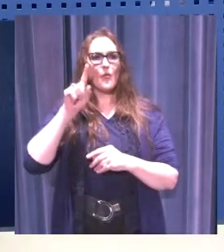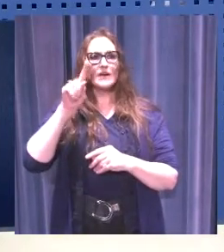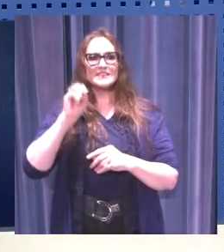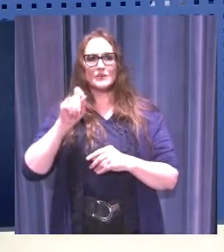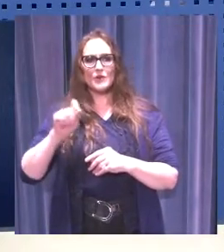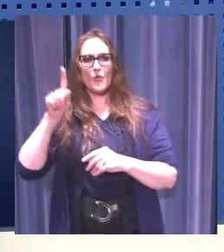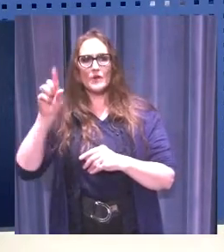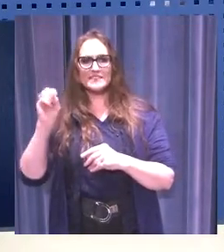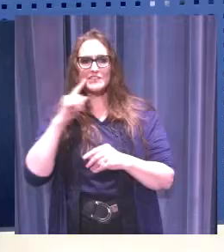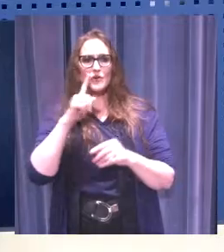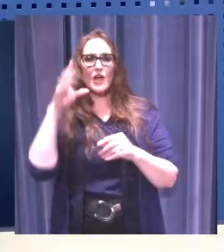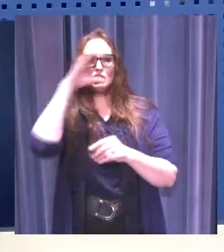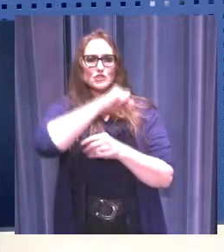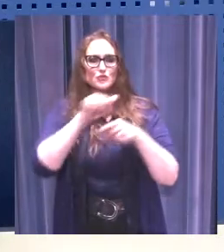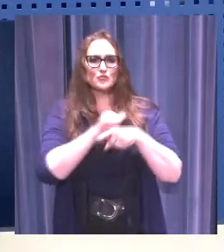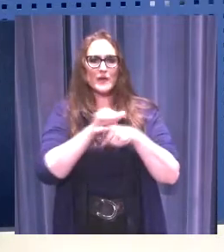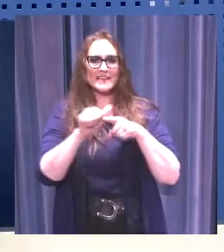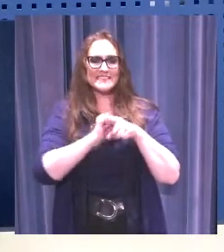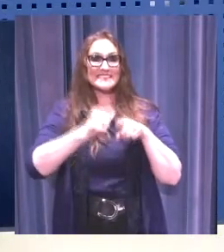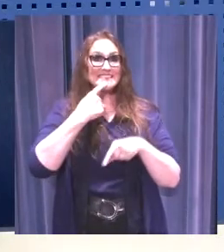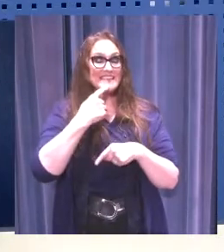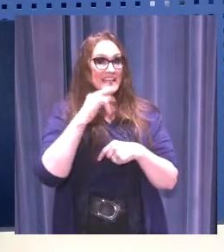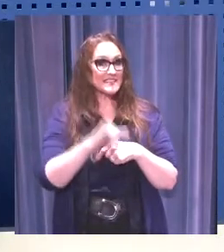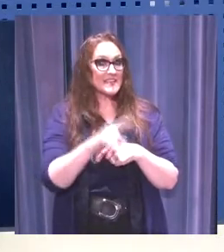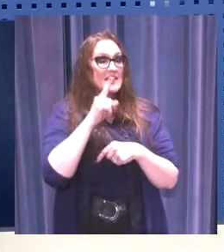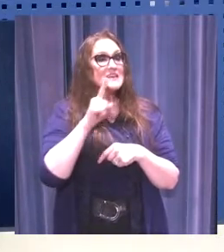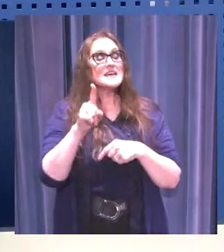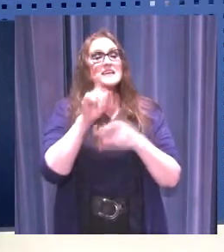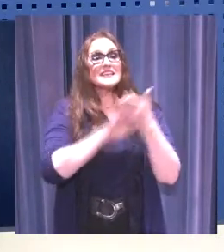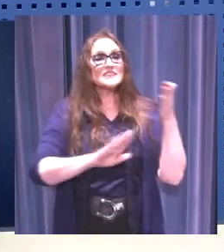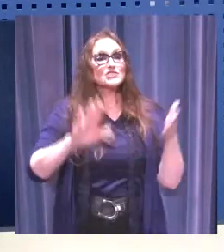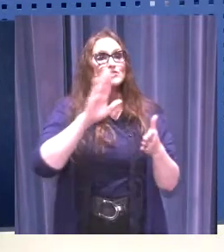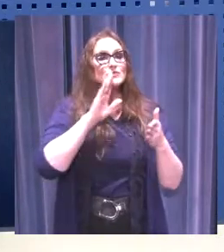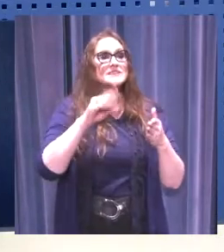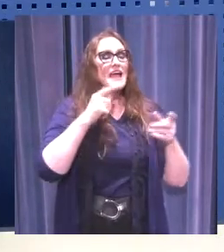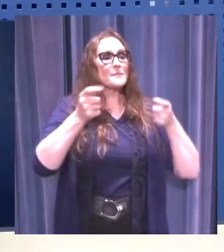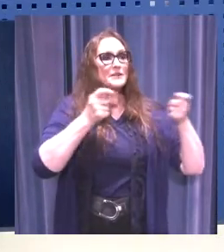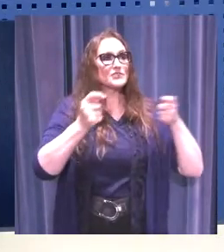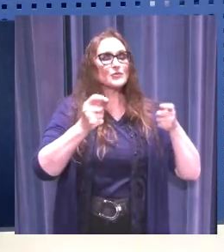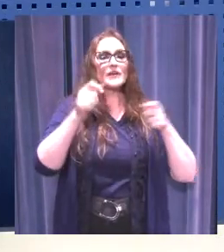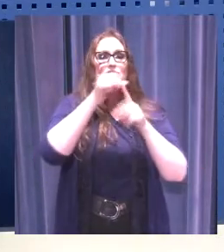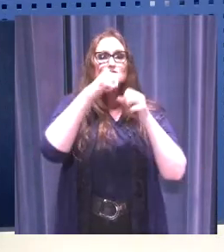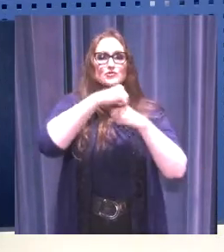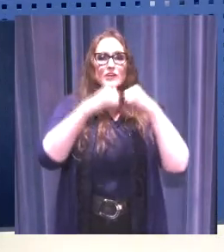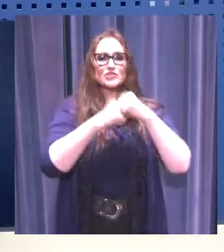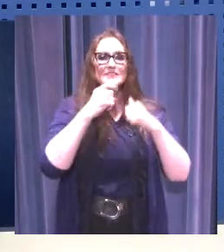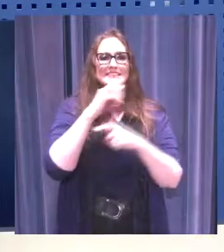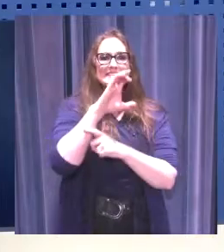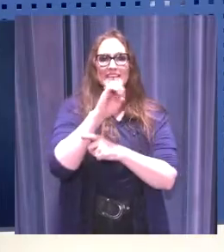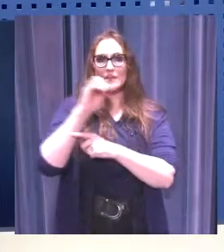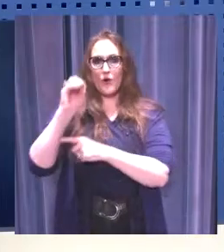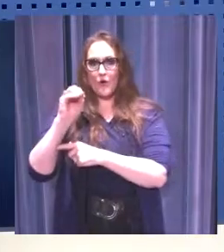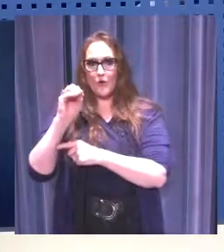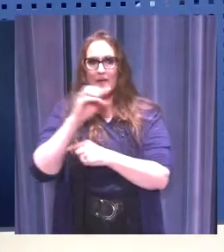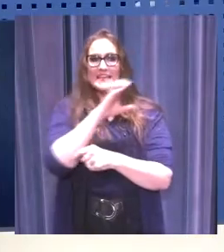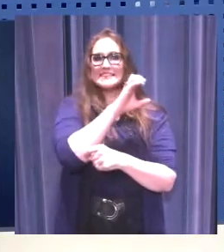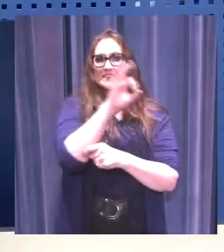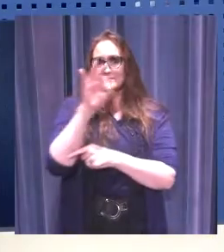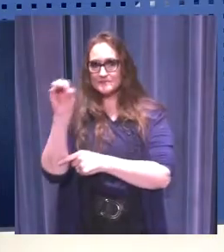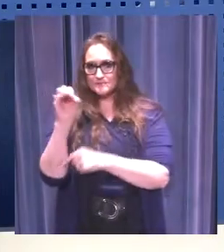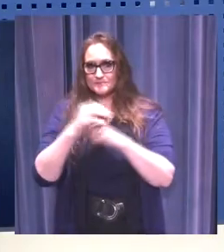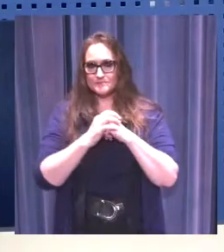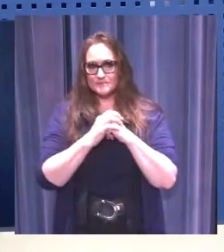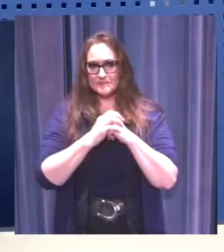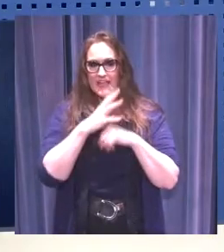CRT.C.10.010 on assumed practices states, the institution's administrative structure includes a chief executive officer, chief financial